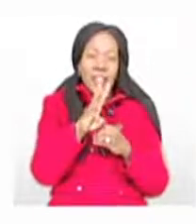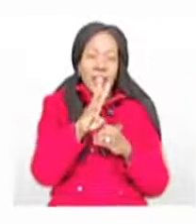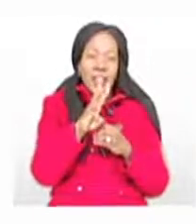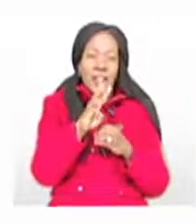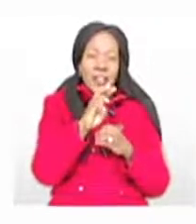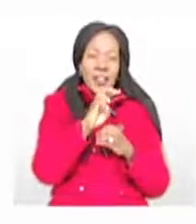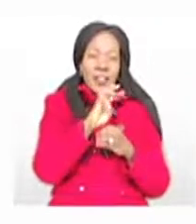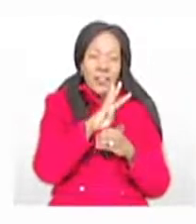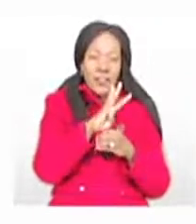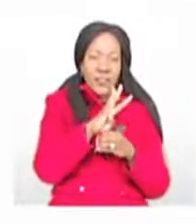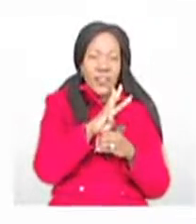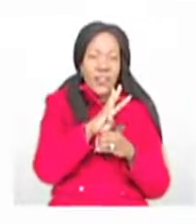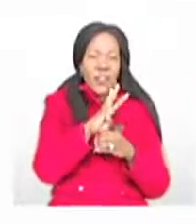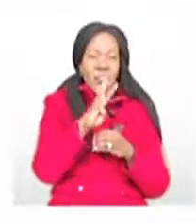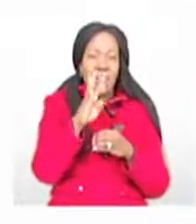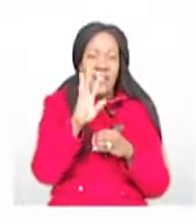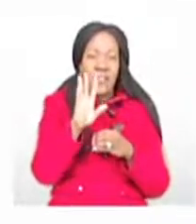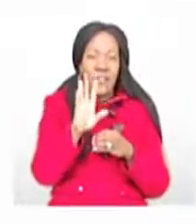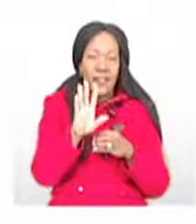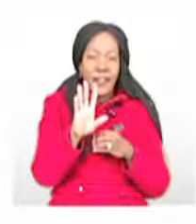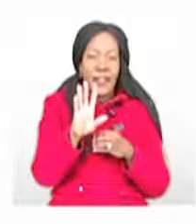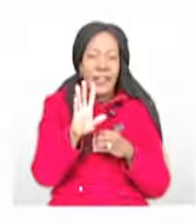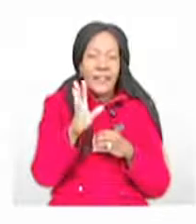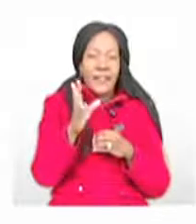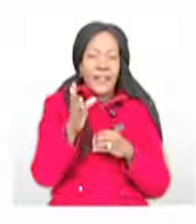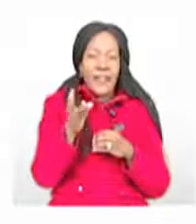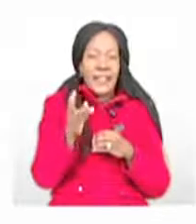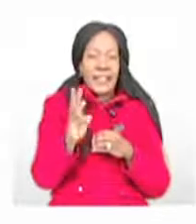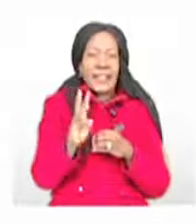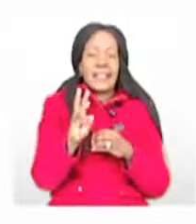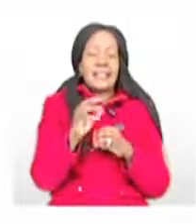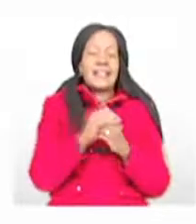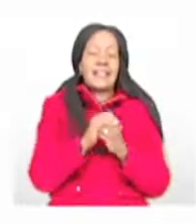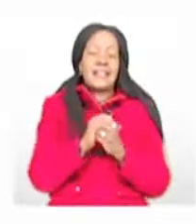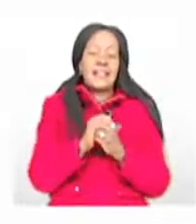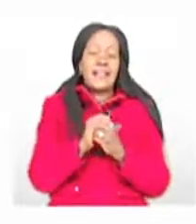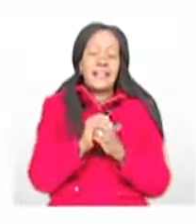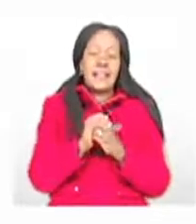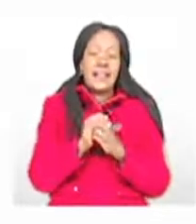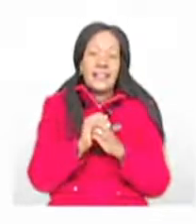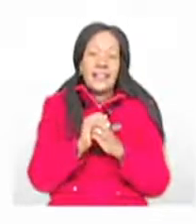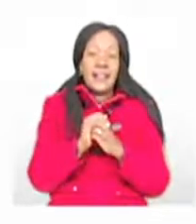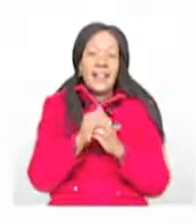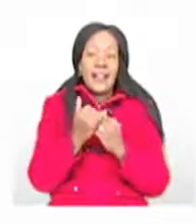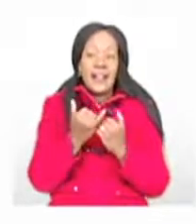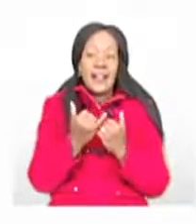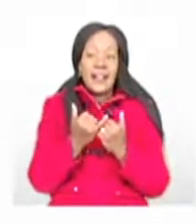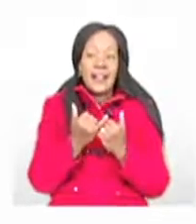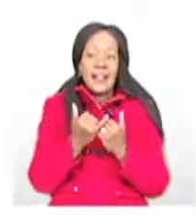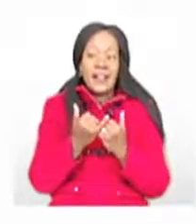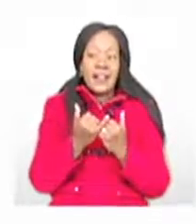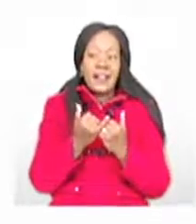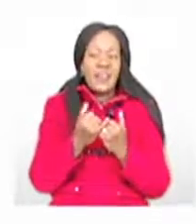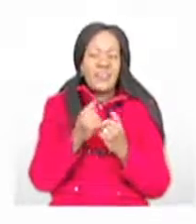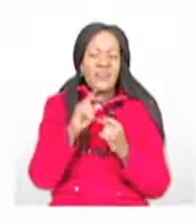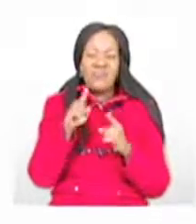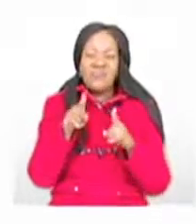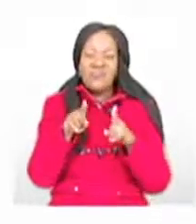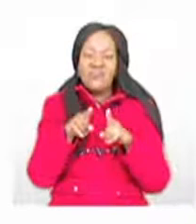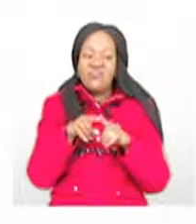3, 4, 5, 6. Now look for the correct